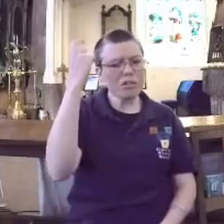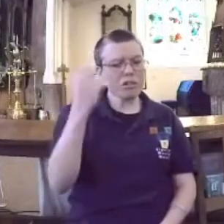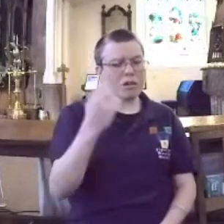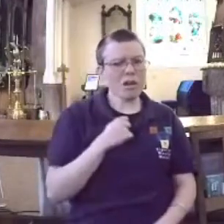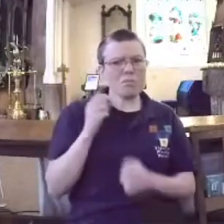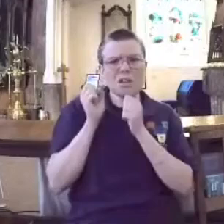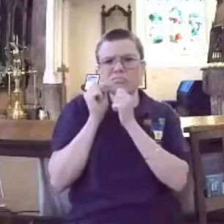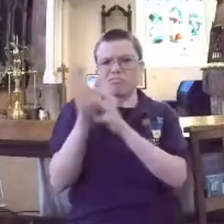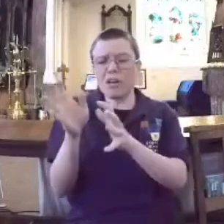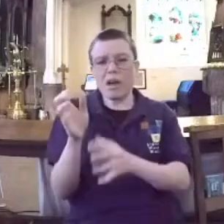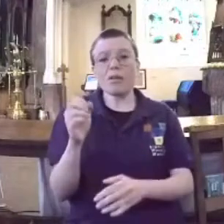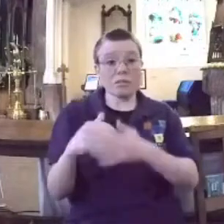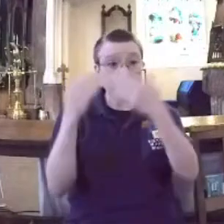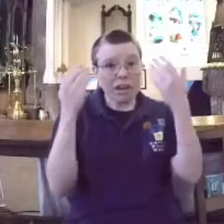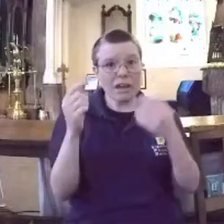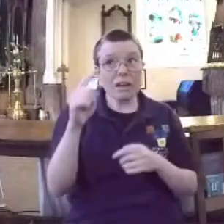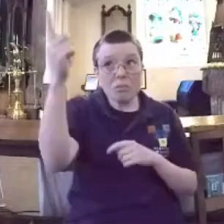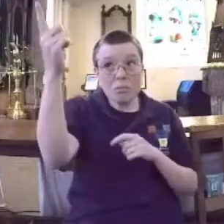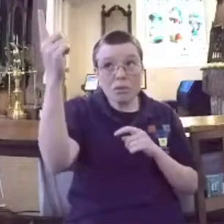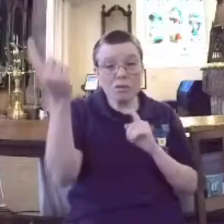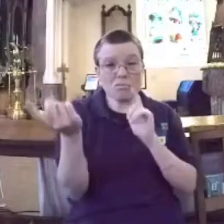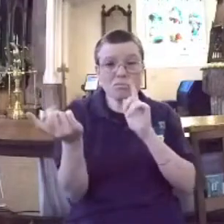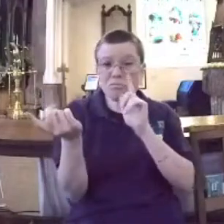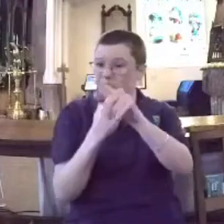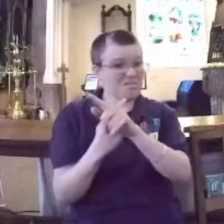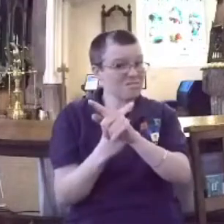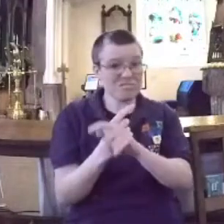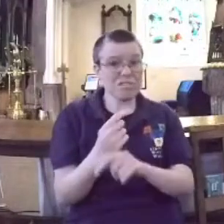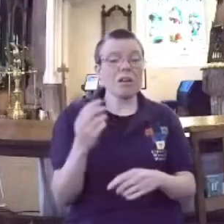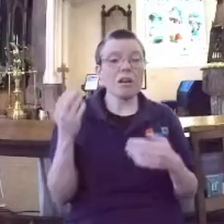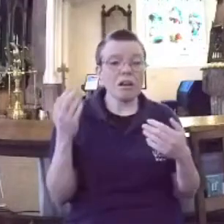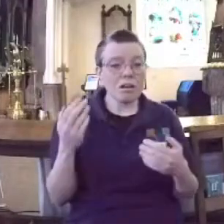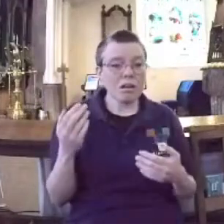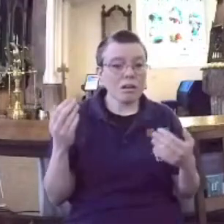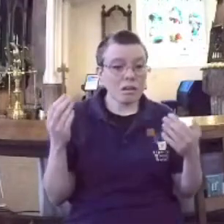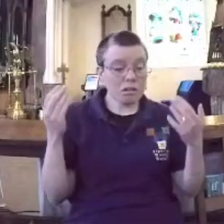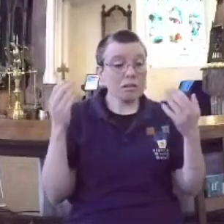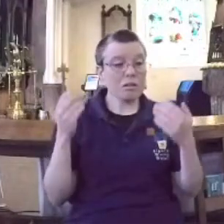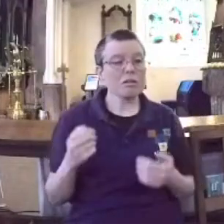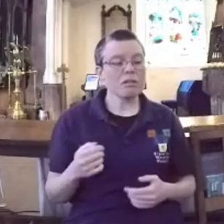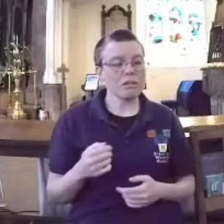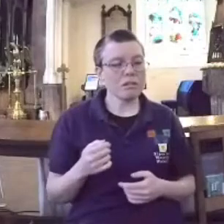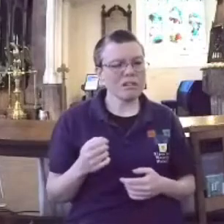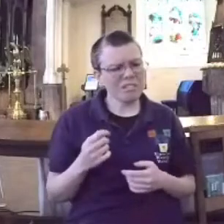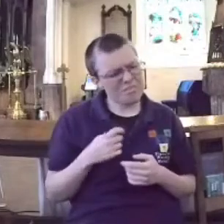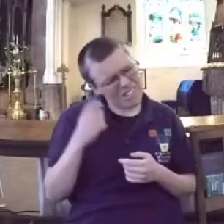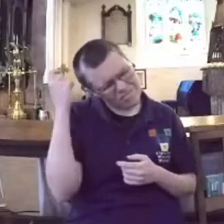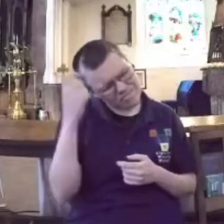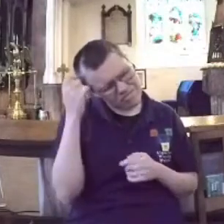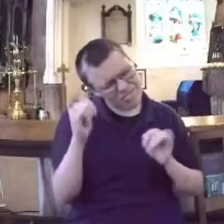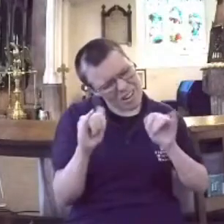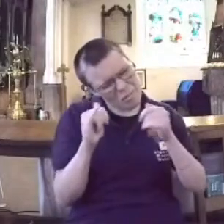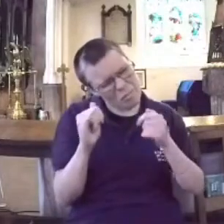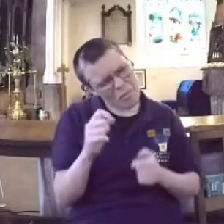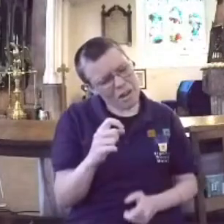I cry out by day, but you do not answer, by night, but I find no rest. I wonder if perhaps Jesus